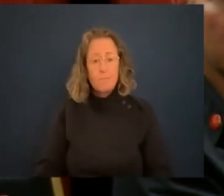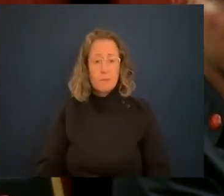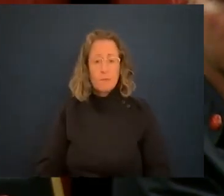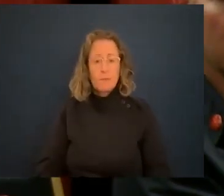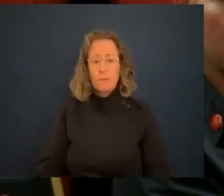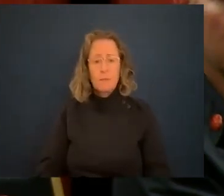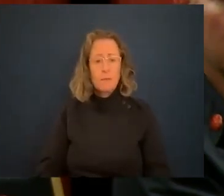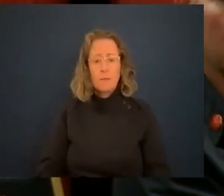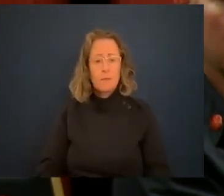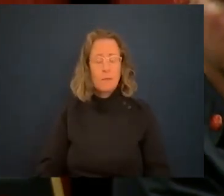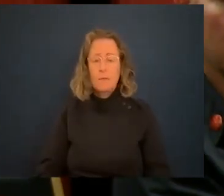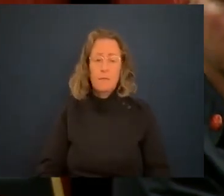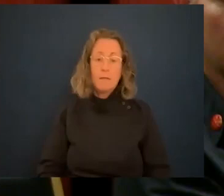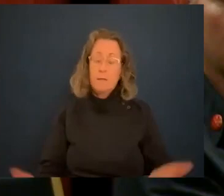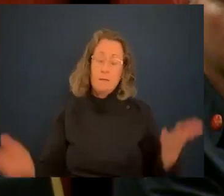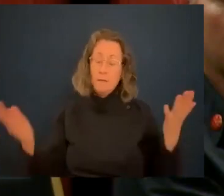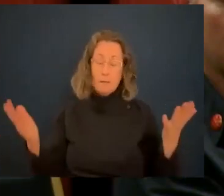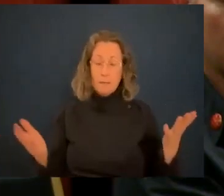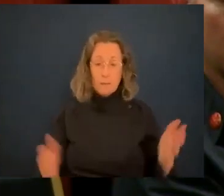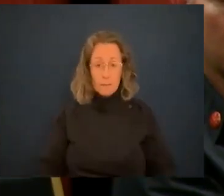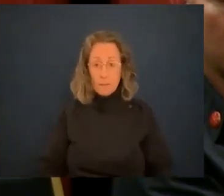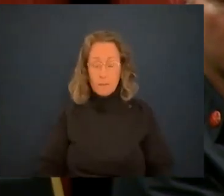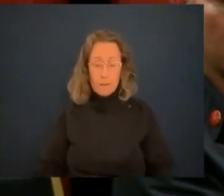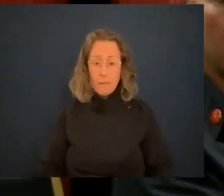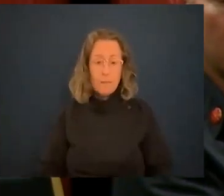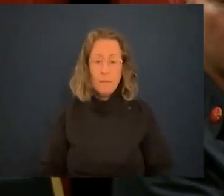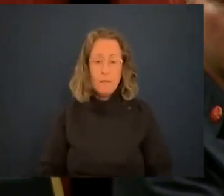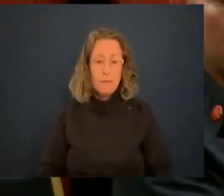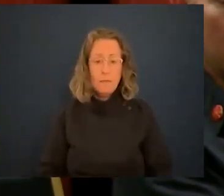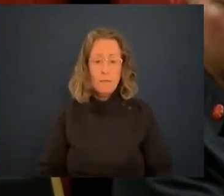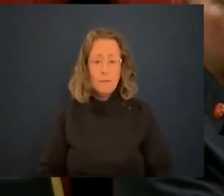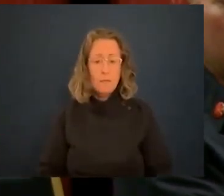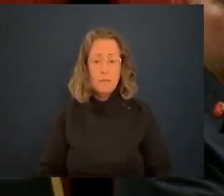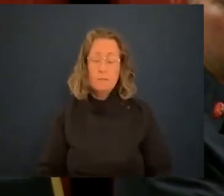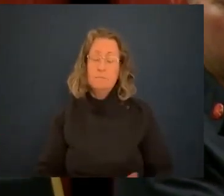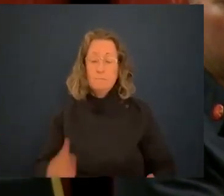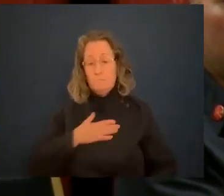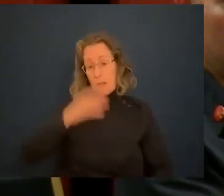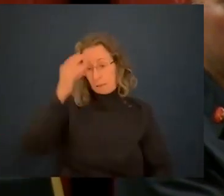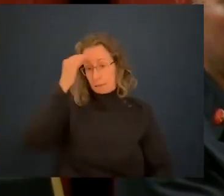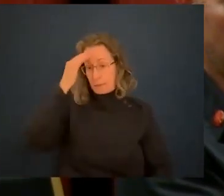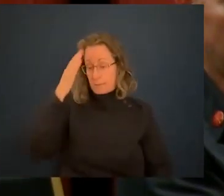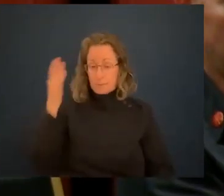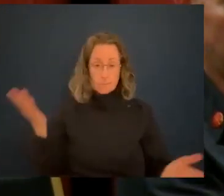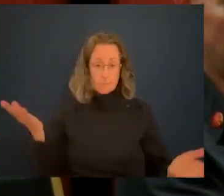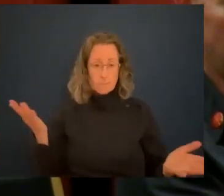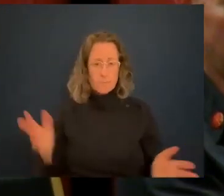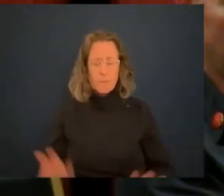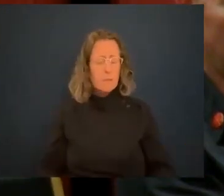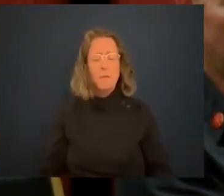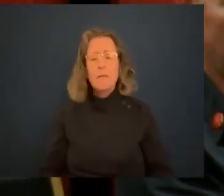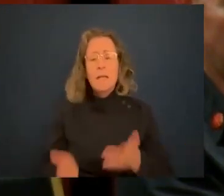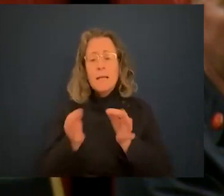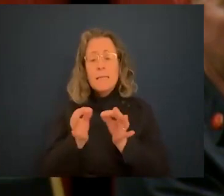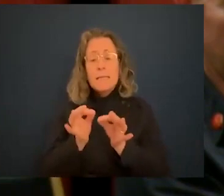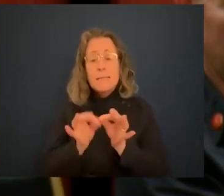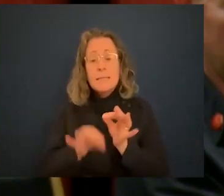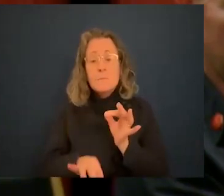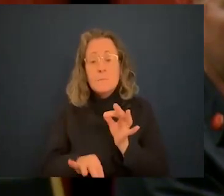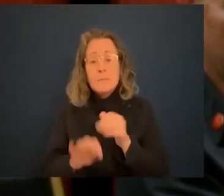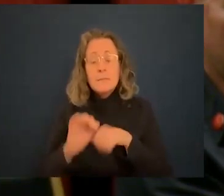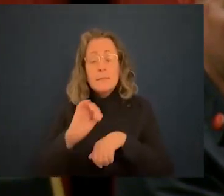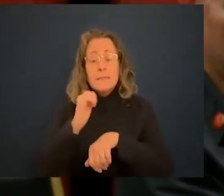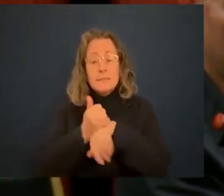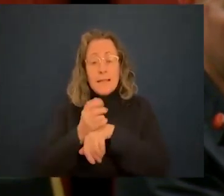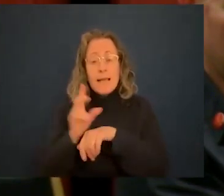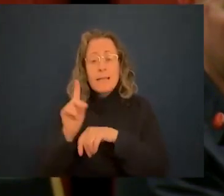um you're welcome so those are just my thoughts okay and I think it's really simple to set a date outside